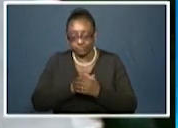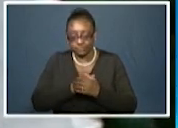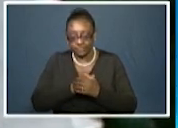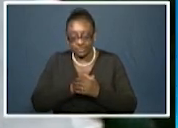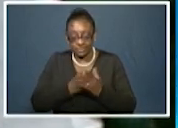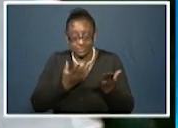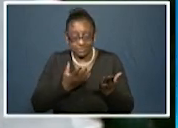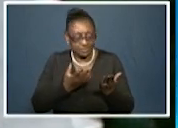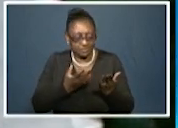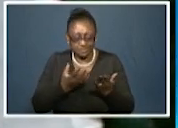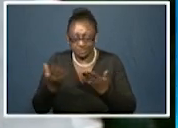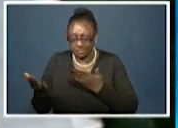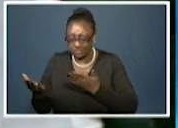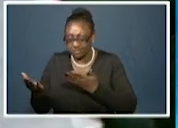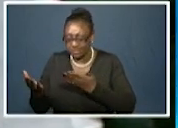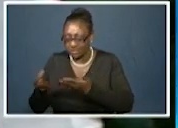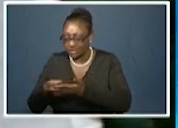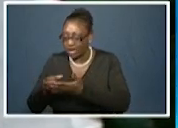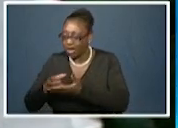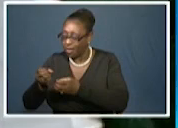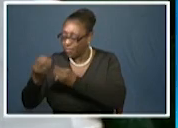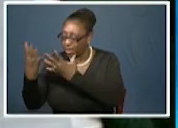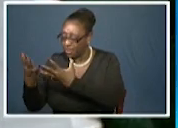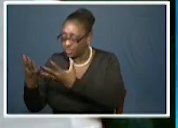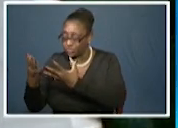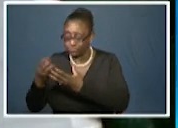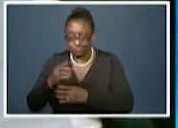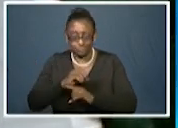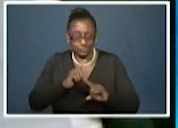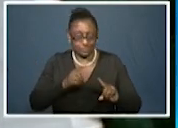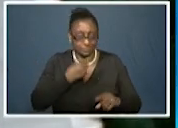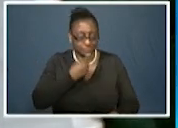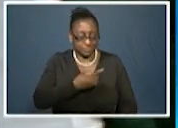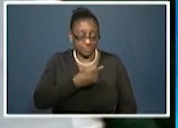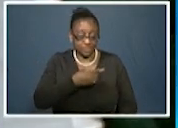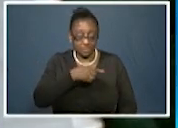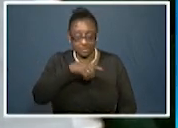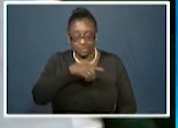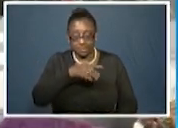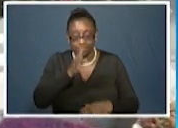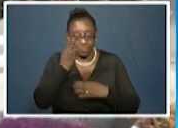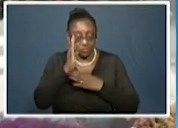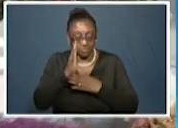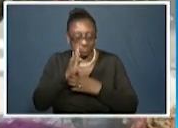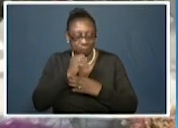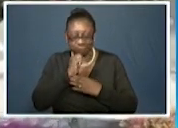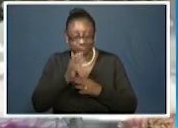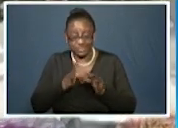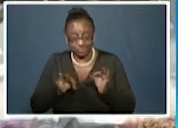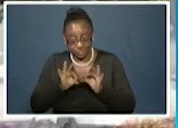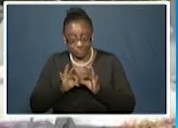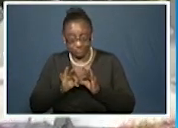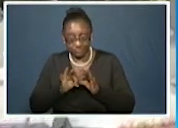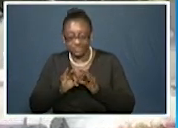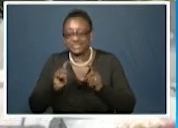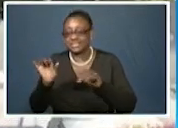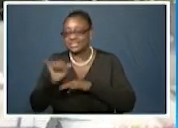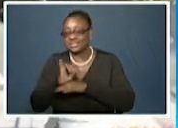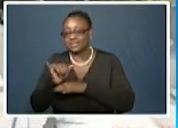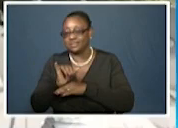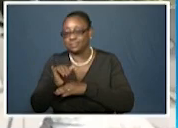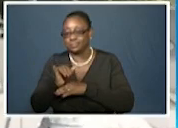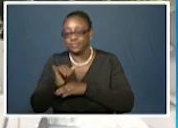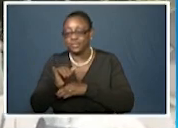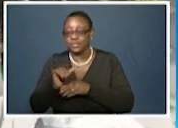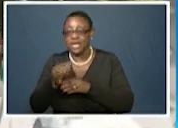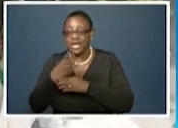An answer of sorts has been provided, but not one of great relevance. Nevertheless, the Prime Minister says his